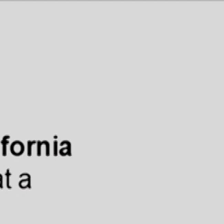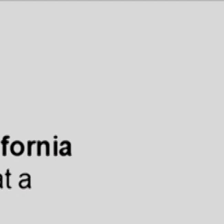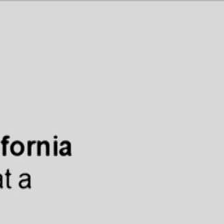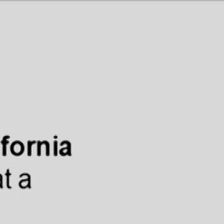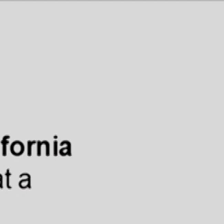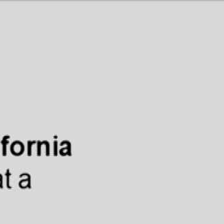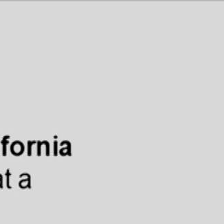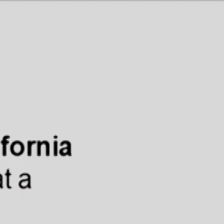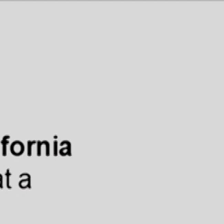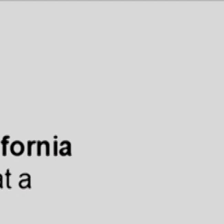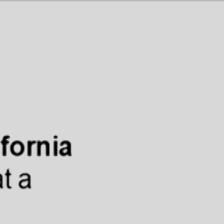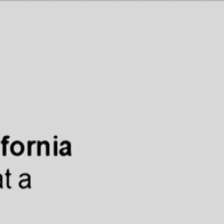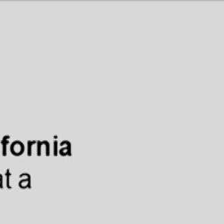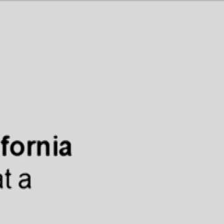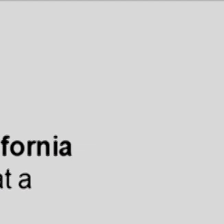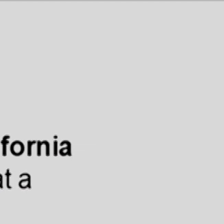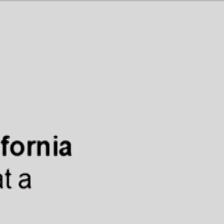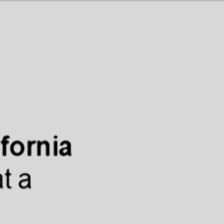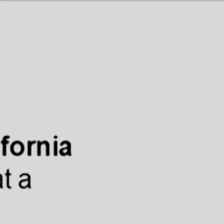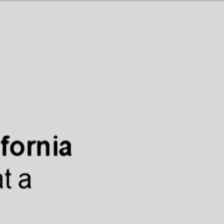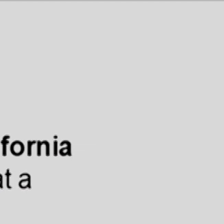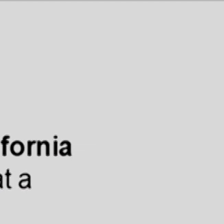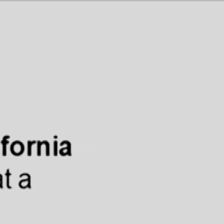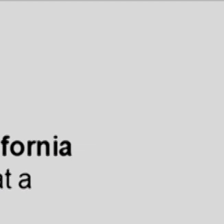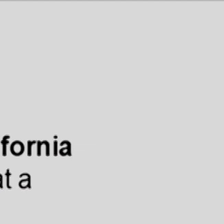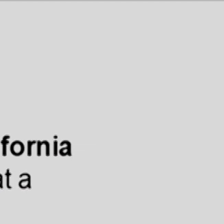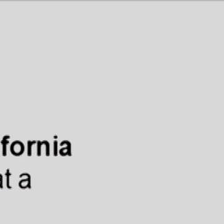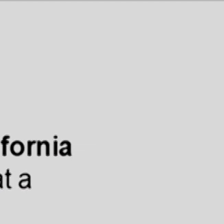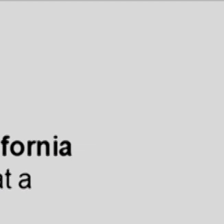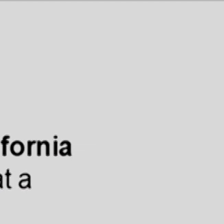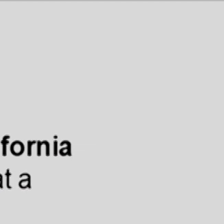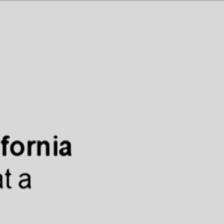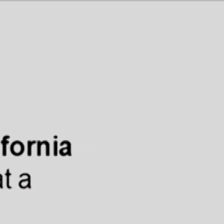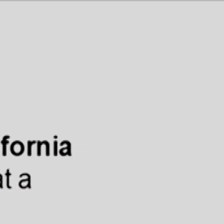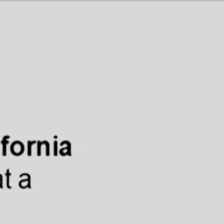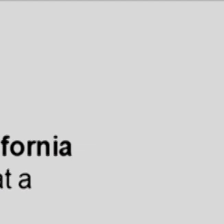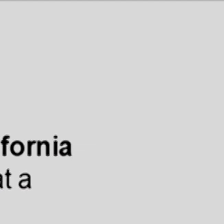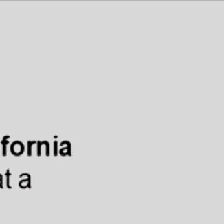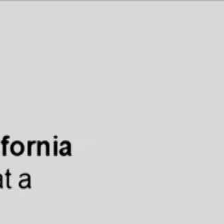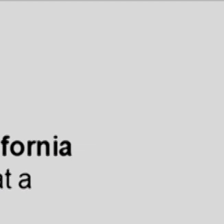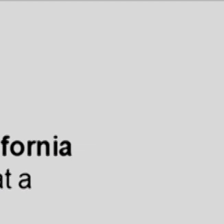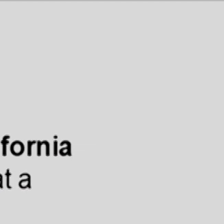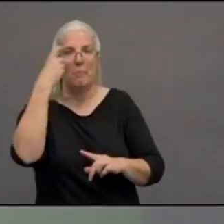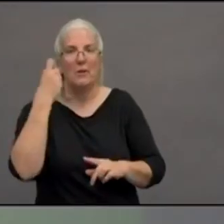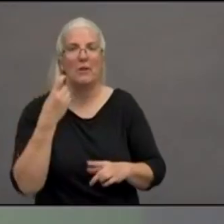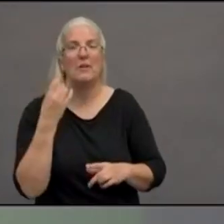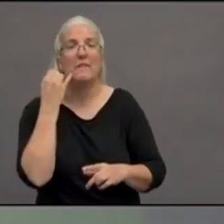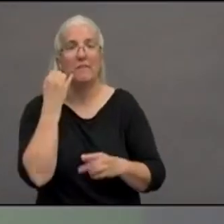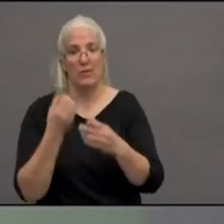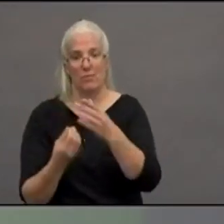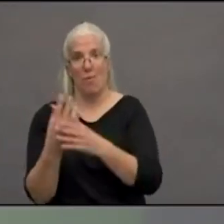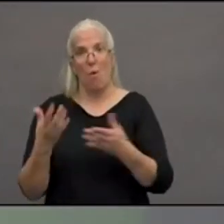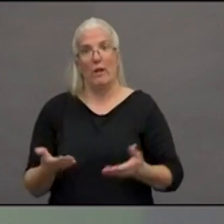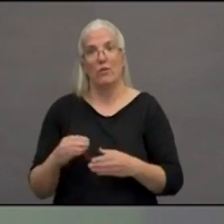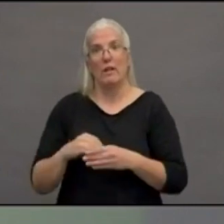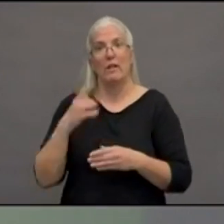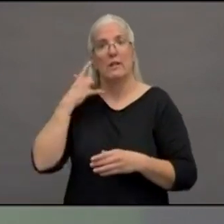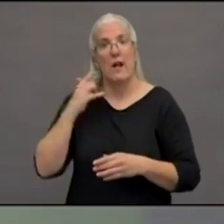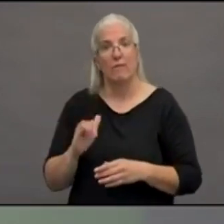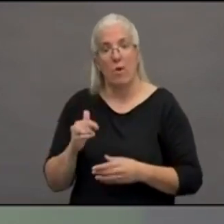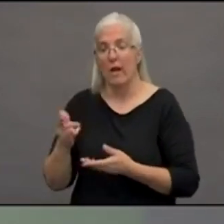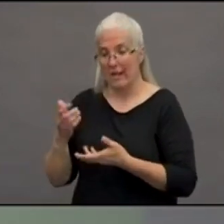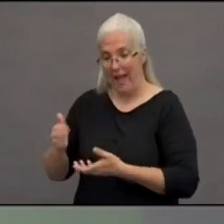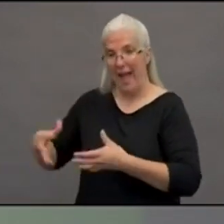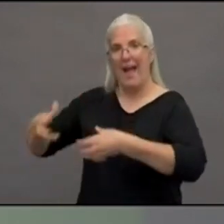to buy my peaches for the summer. And if they're California grown, I take them to the register, I spend